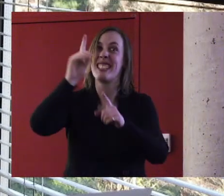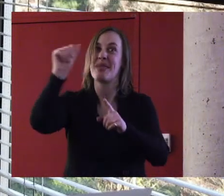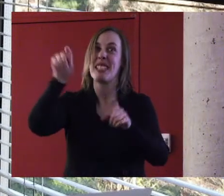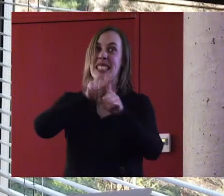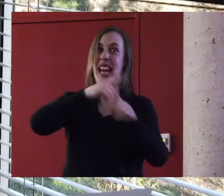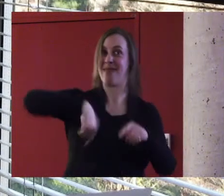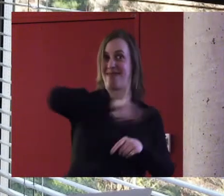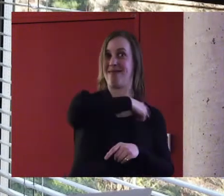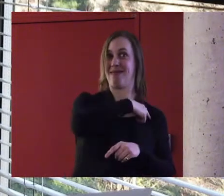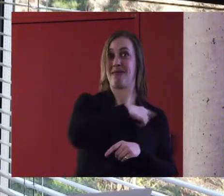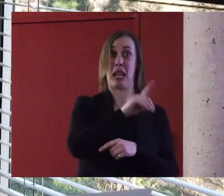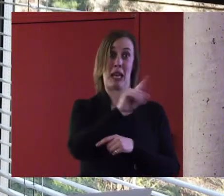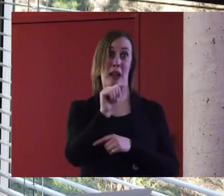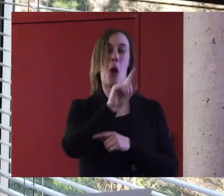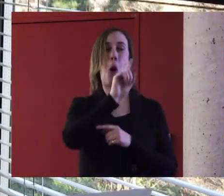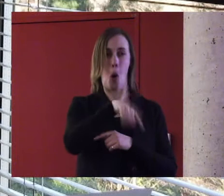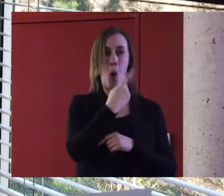happen to anyone at any time.